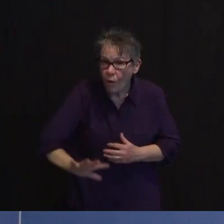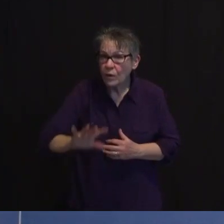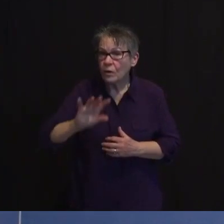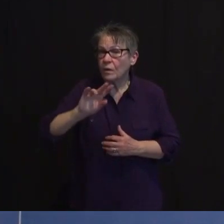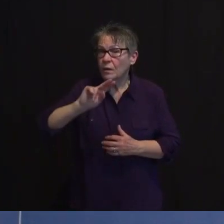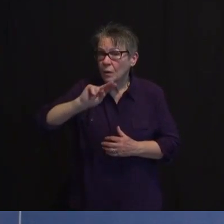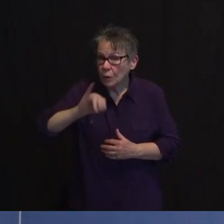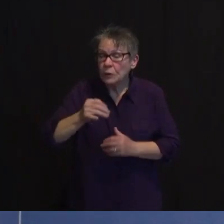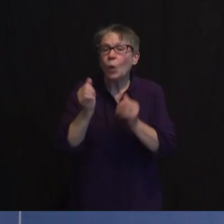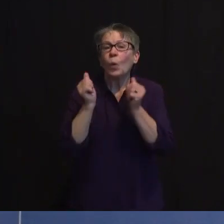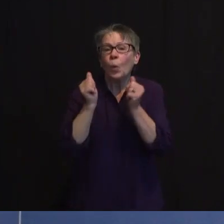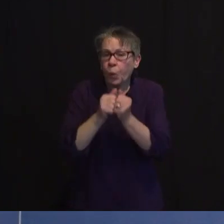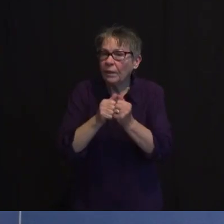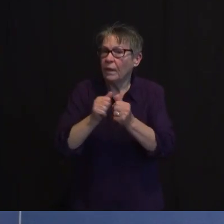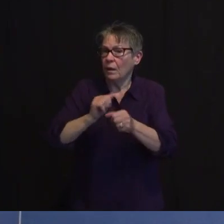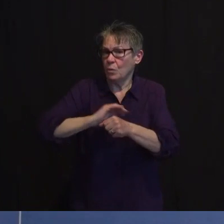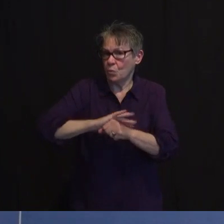of